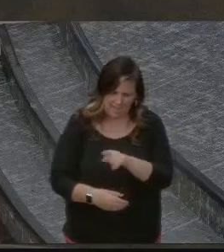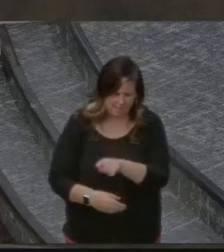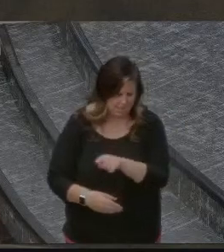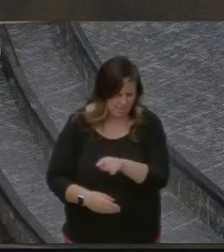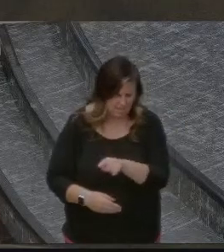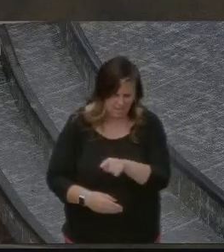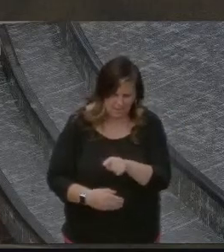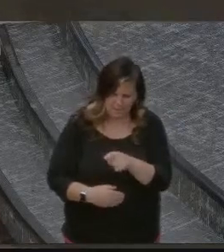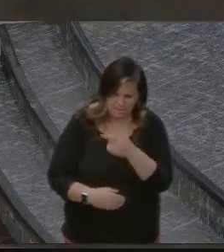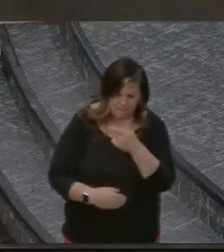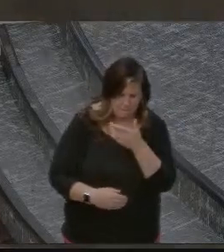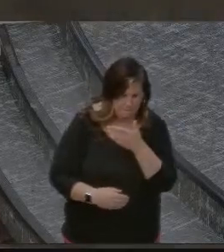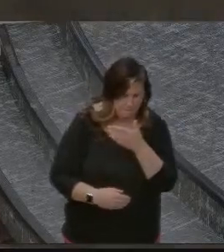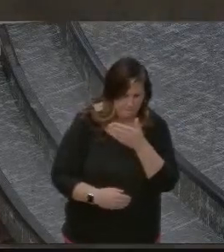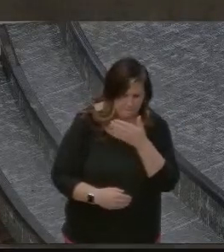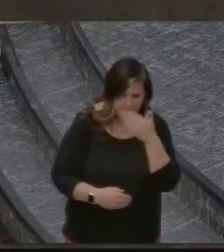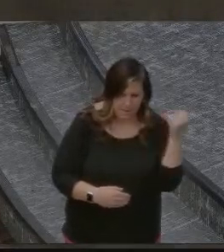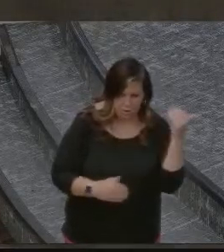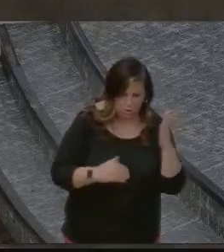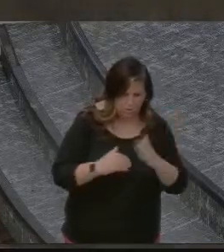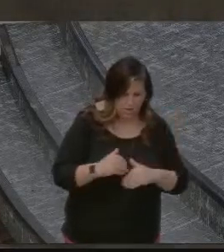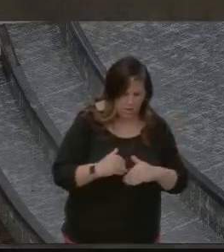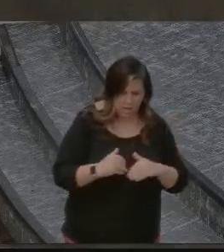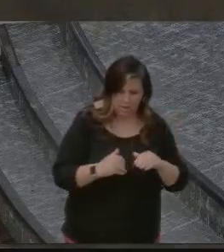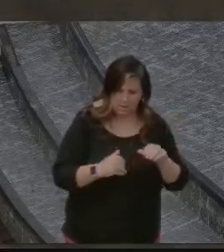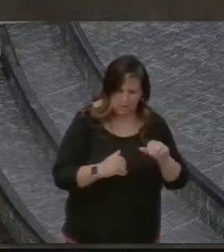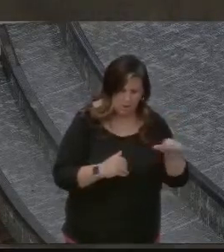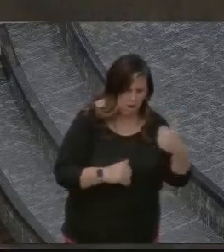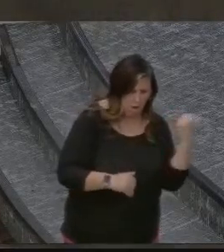better than one for any